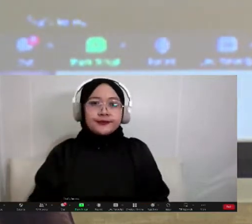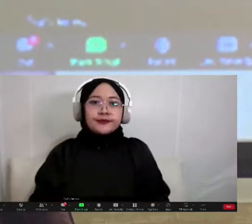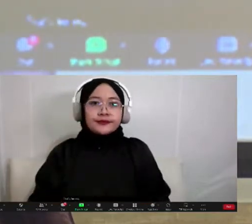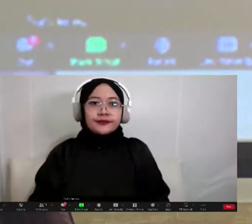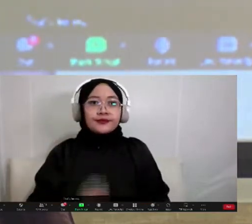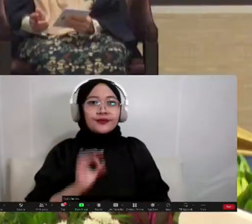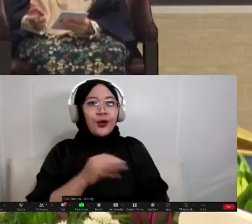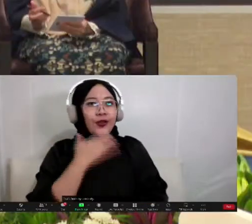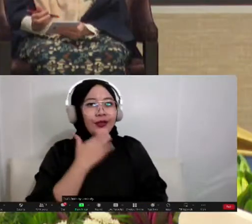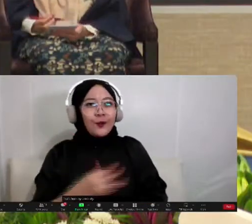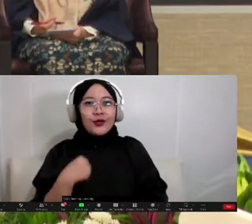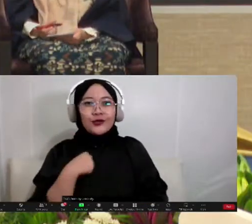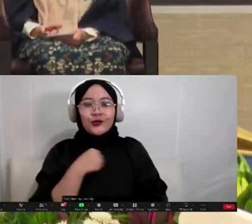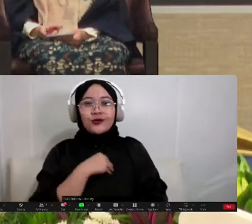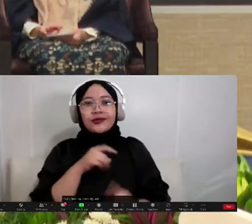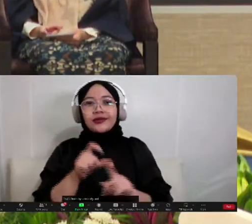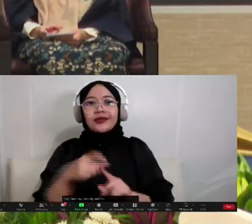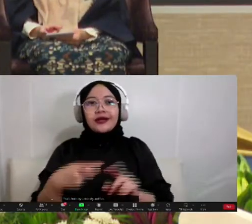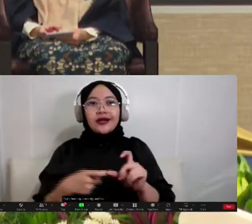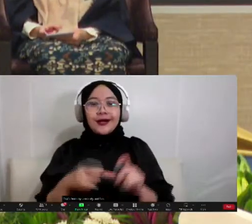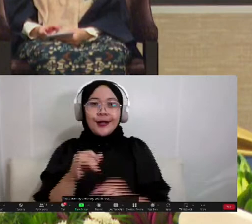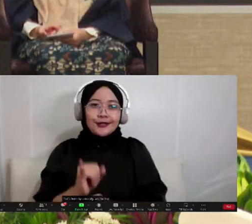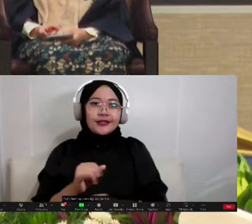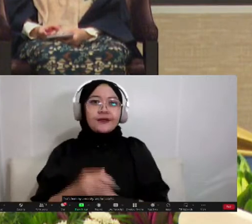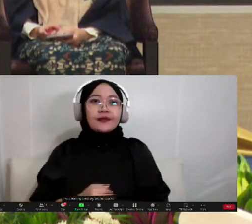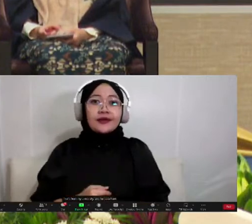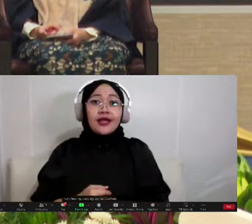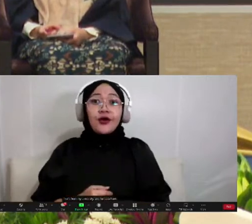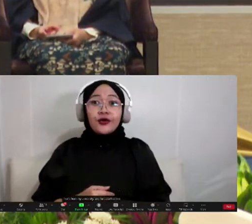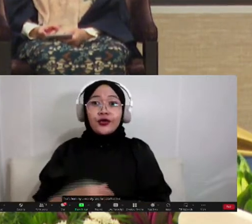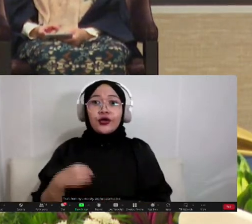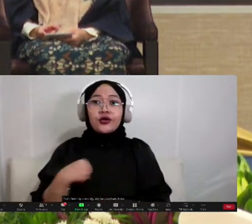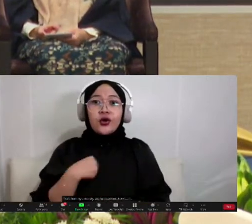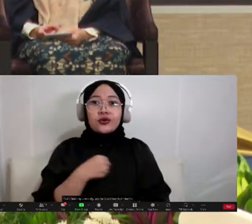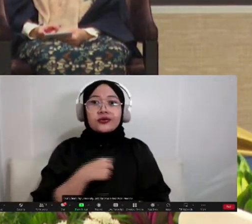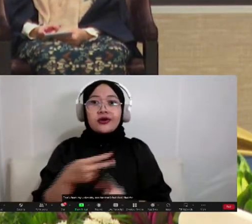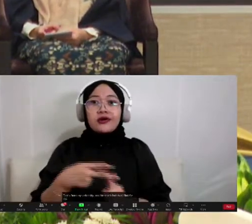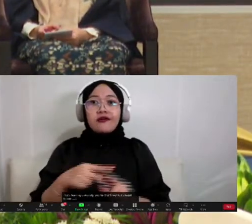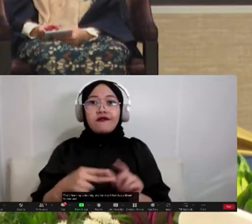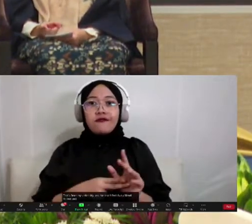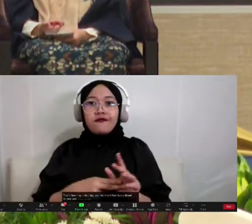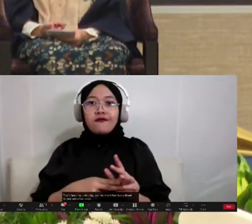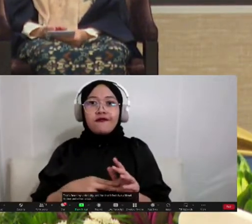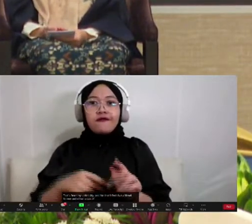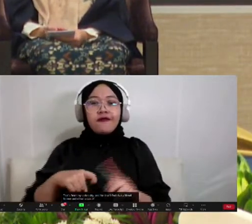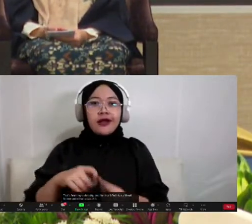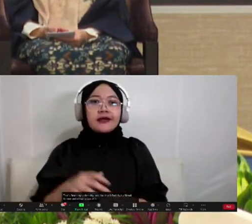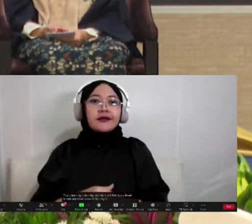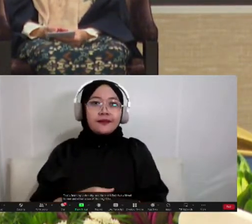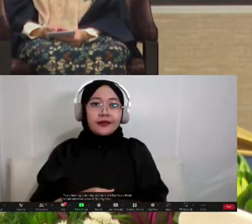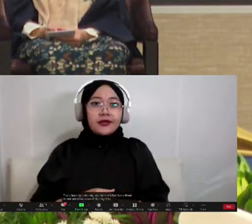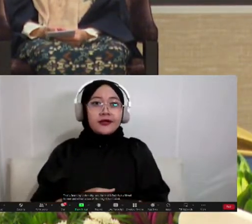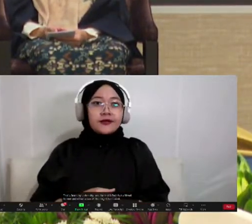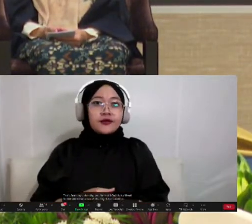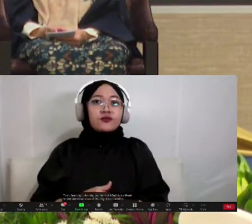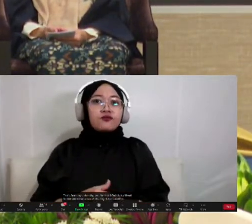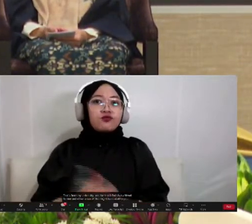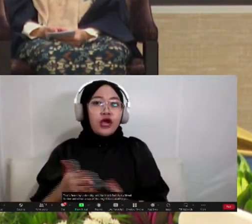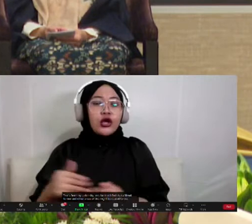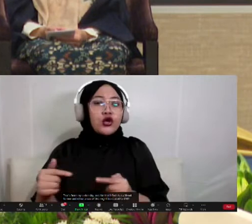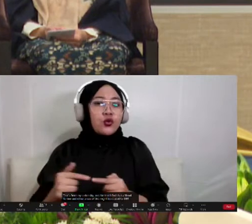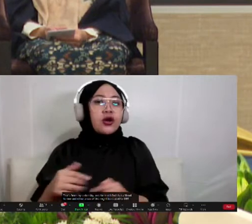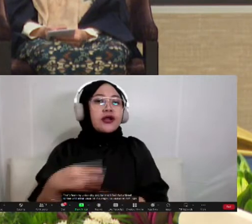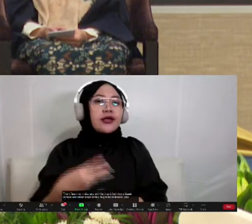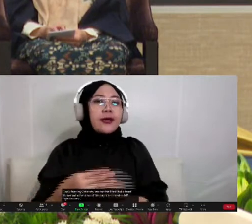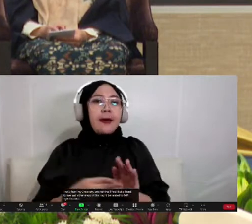Desi. And for Dr. Frank Vollmer and Dr. Herrizo, this might be related to EMPI, right?